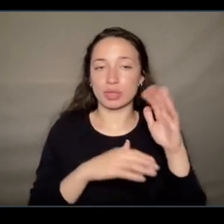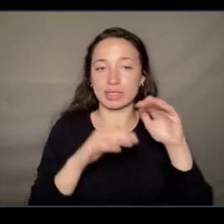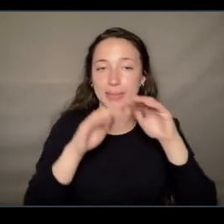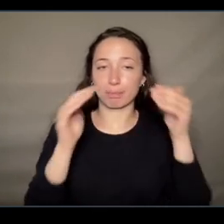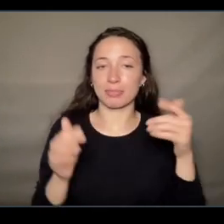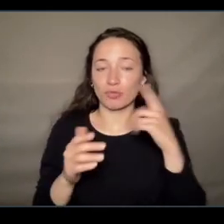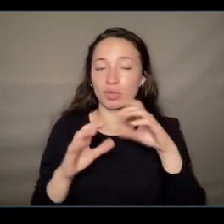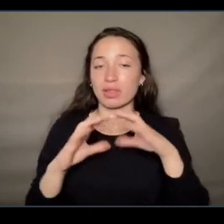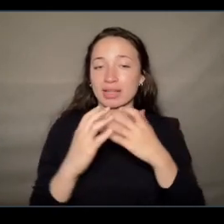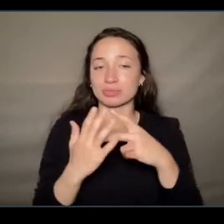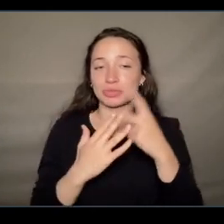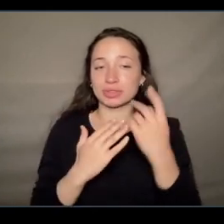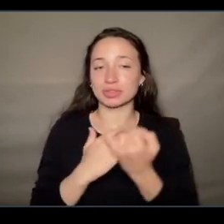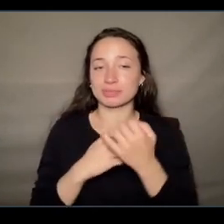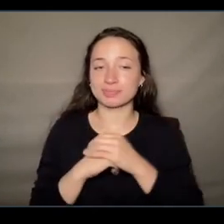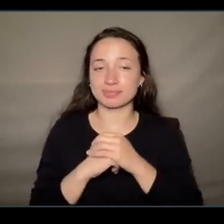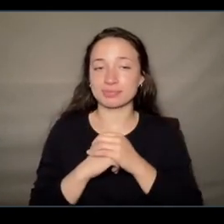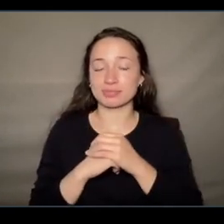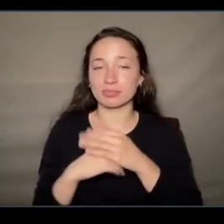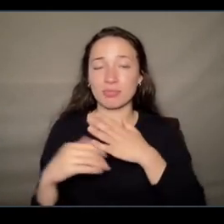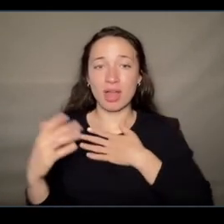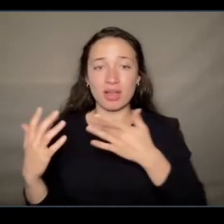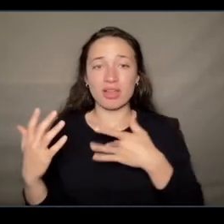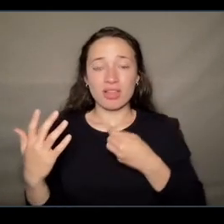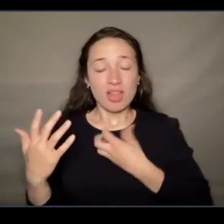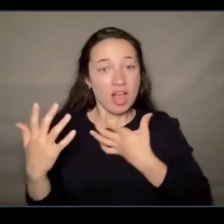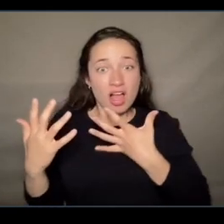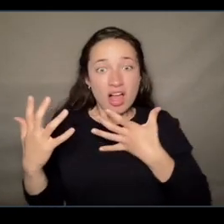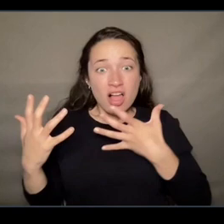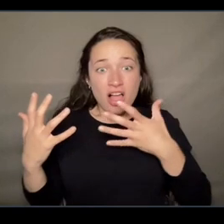class project. And you know, my heart leapt.